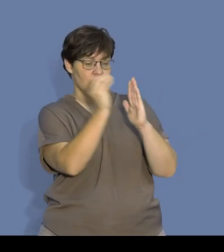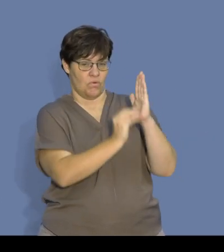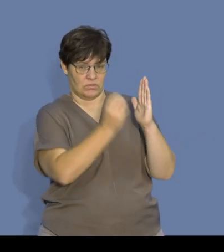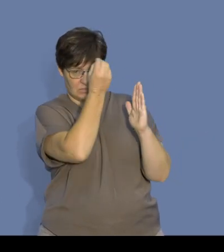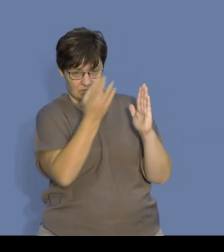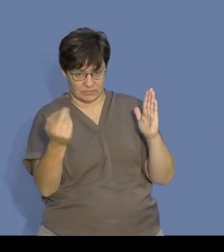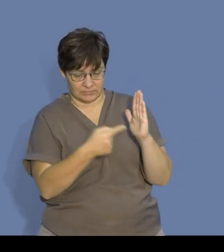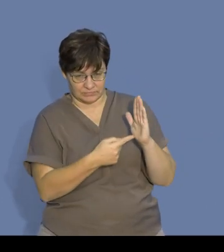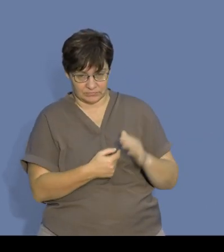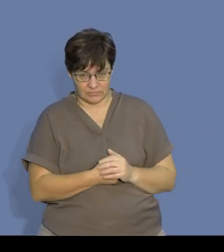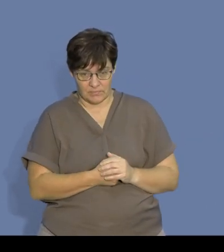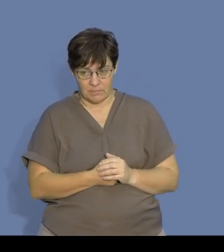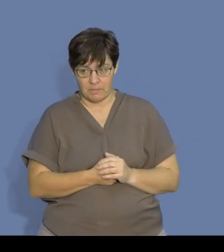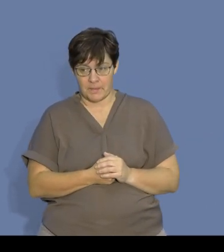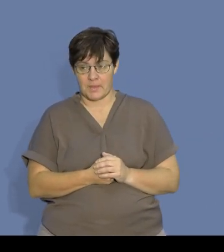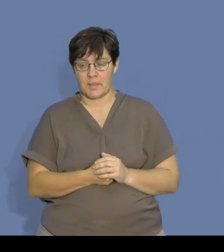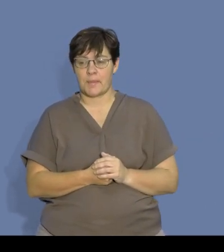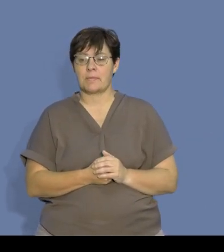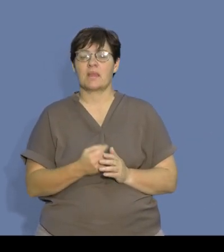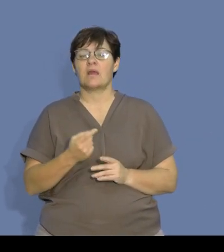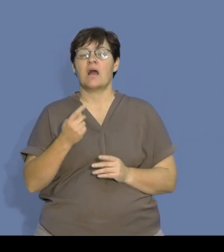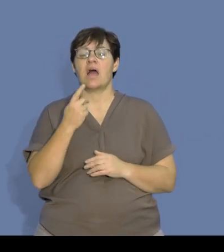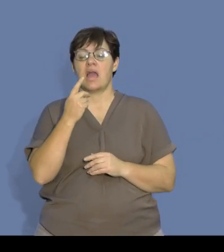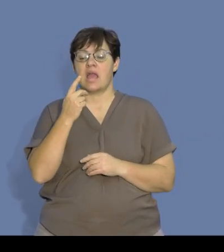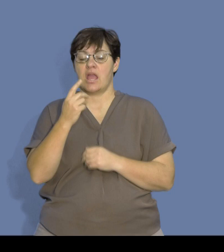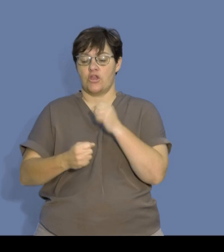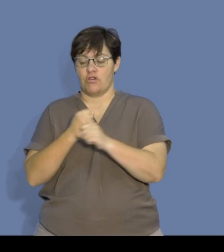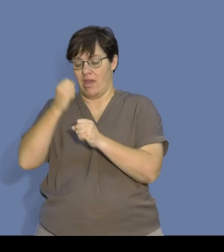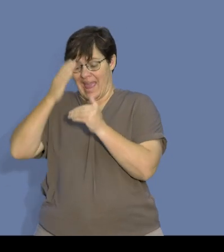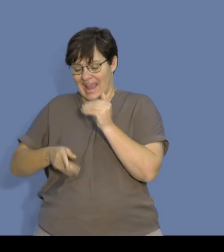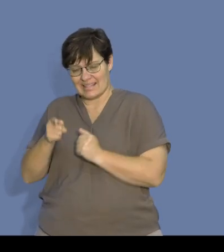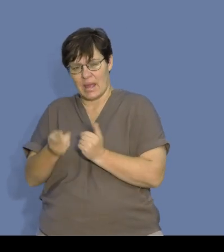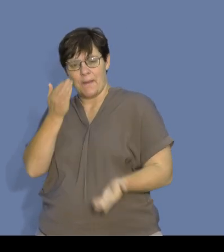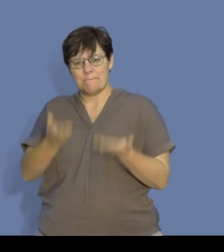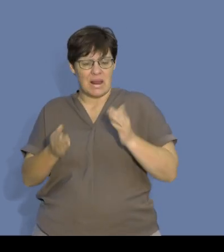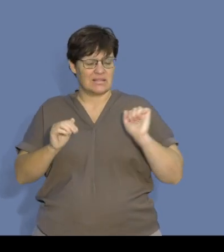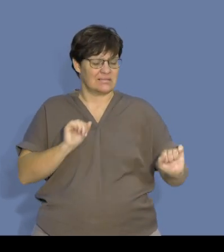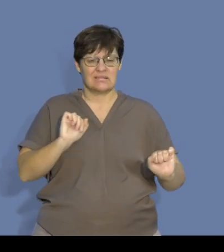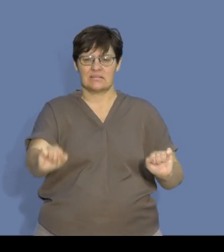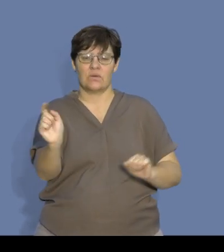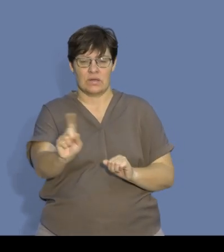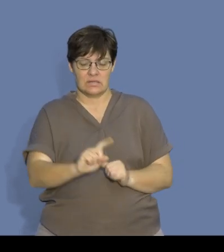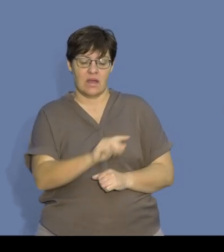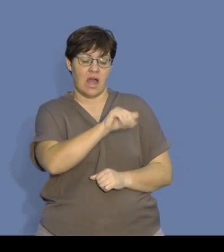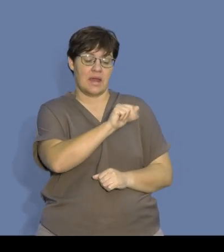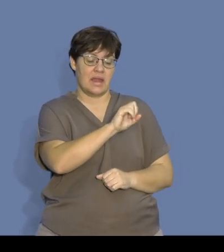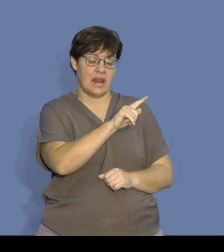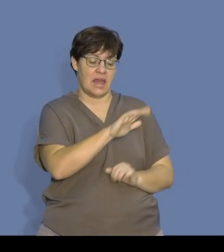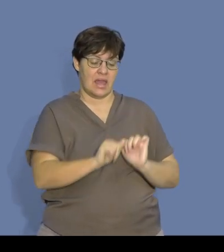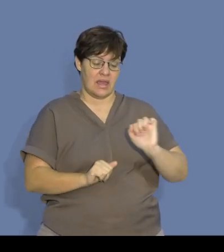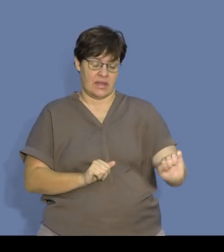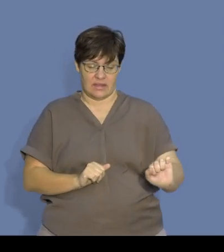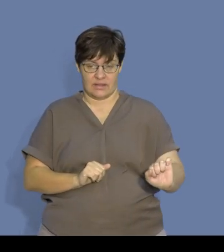the note. And then finally, what are their balances at the end of the year? So if you look at